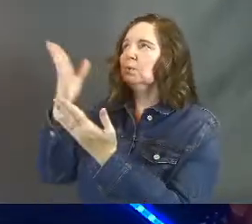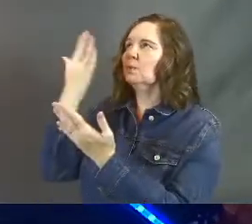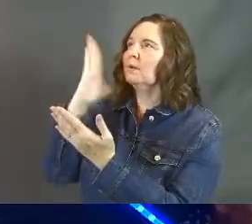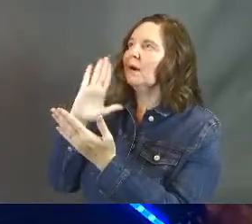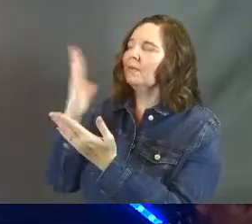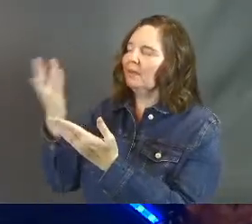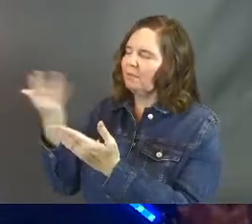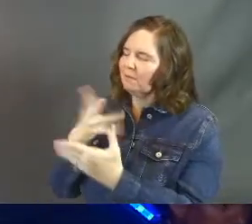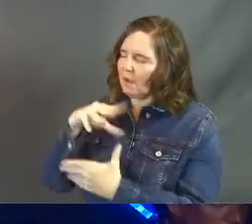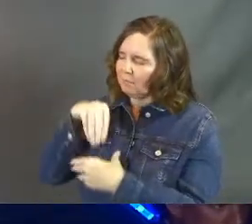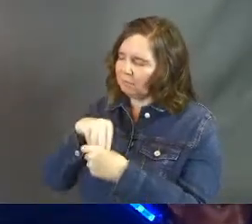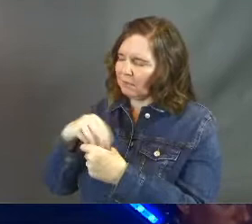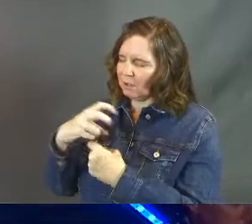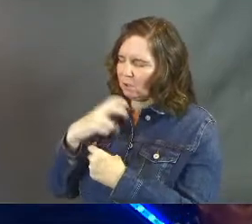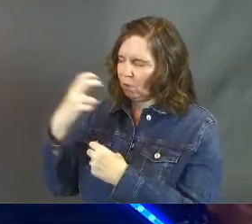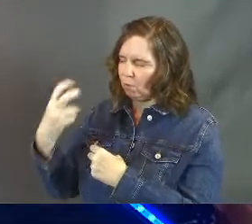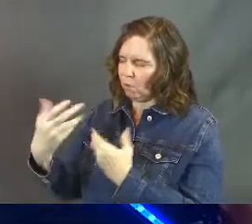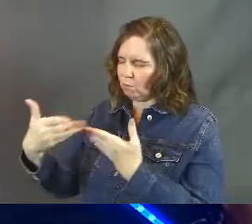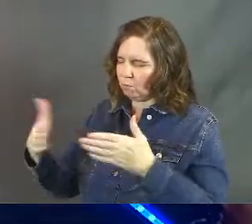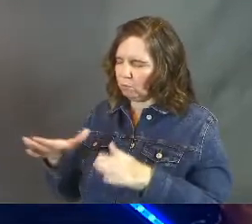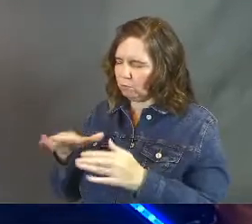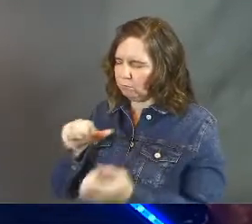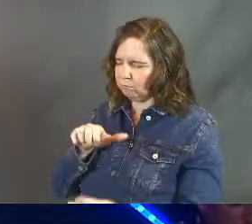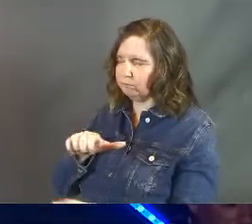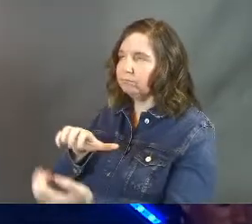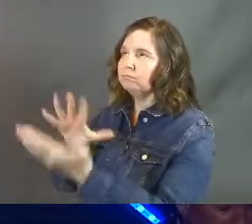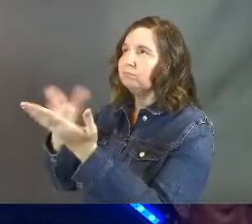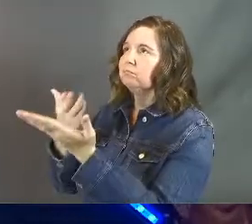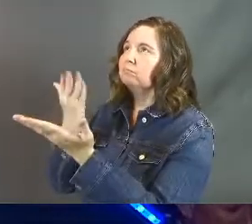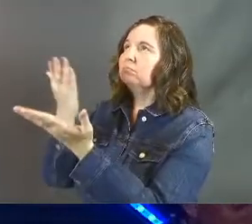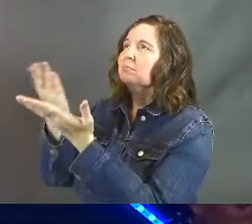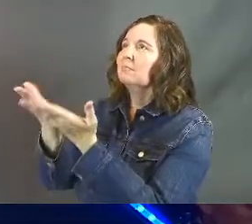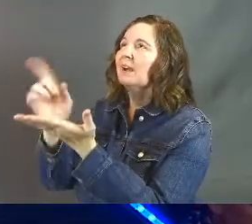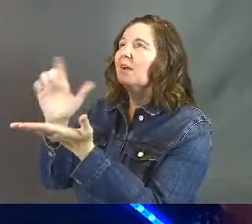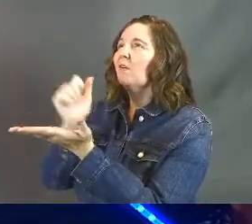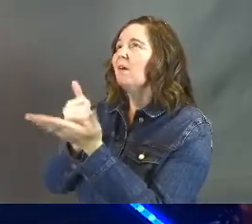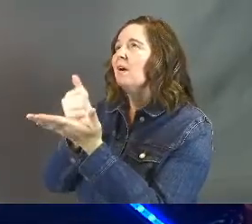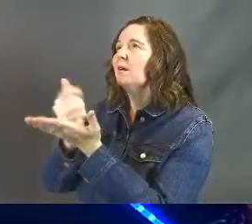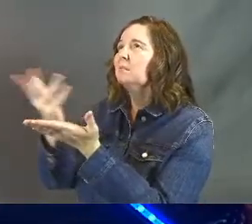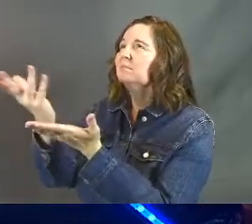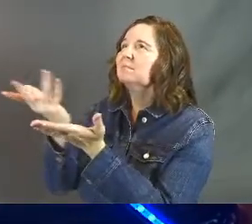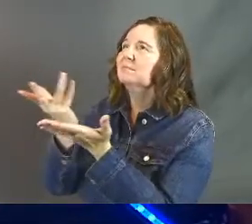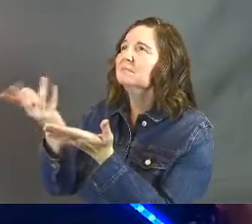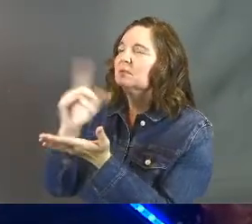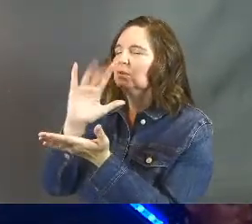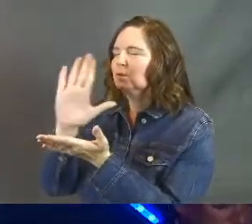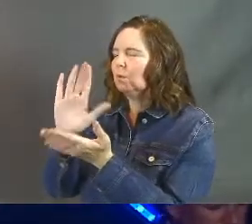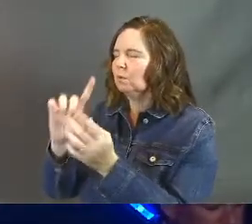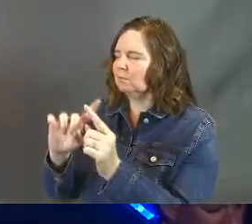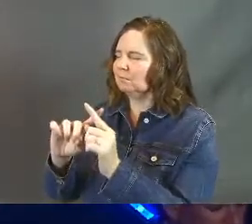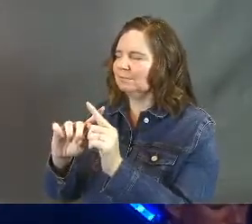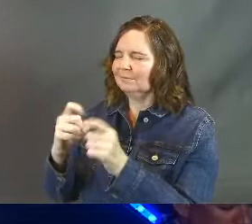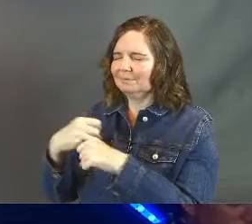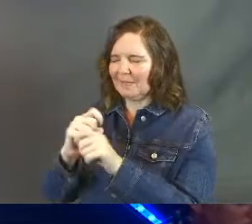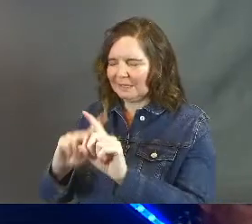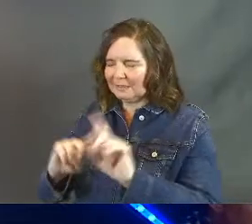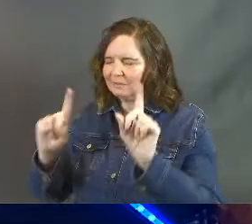That they've been invited into Your throne, Lord, at Your feet to offer these things up to You and say, God, I need Your help, because You are the difference